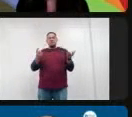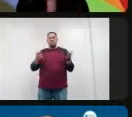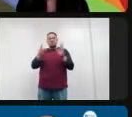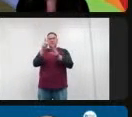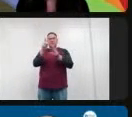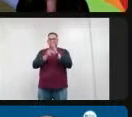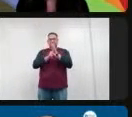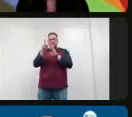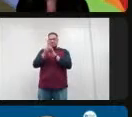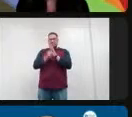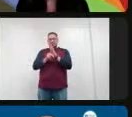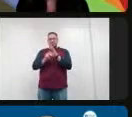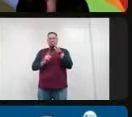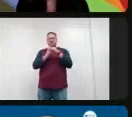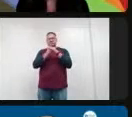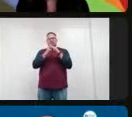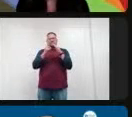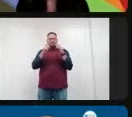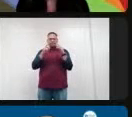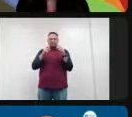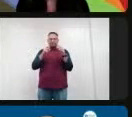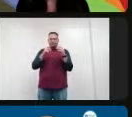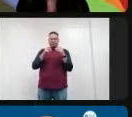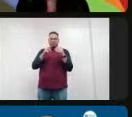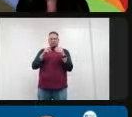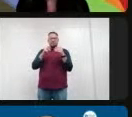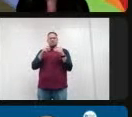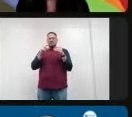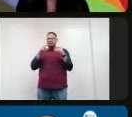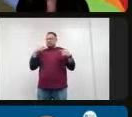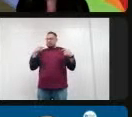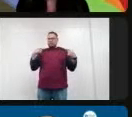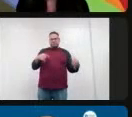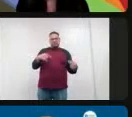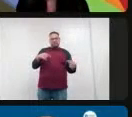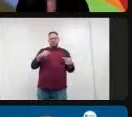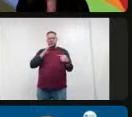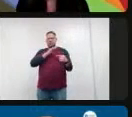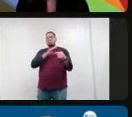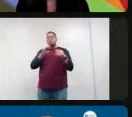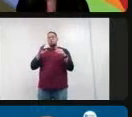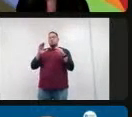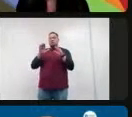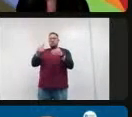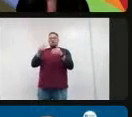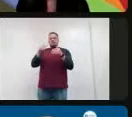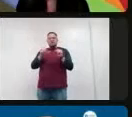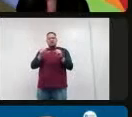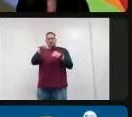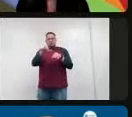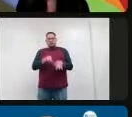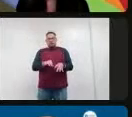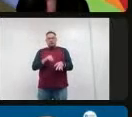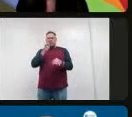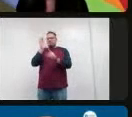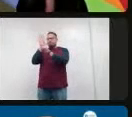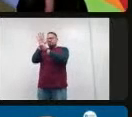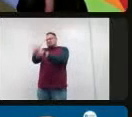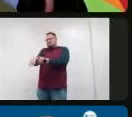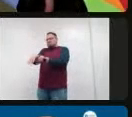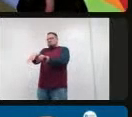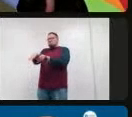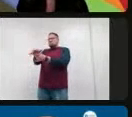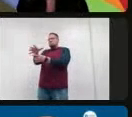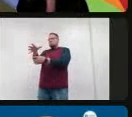out only in that tension within the boardroom when different people are allowed to explain their point of view, not by silencing them or shutting them